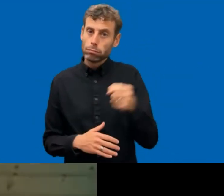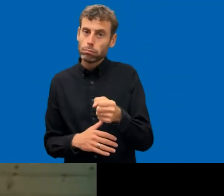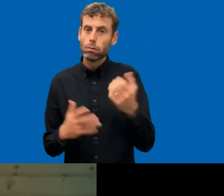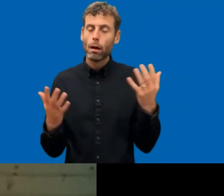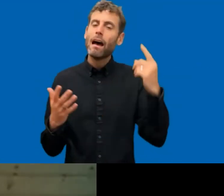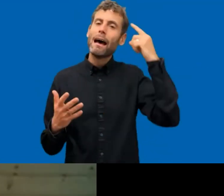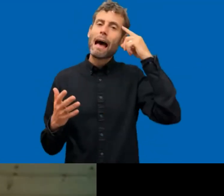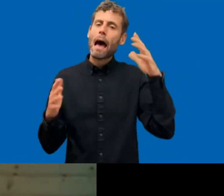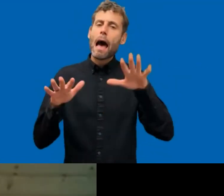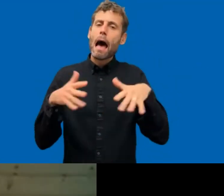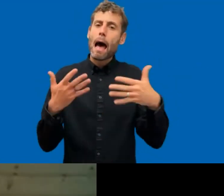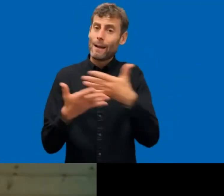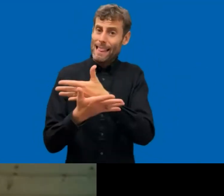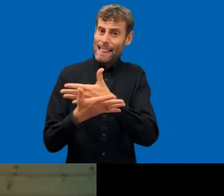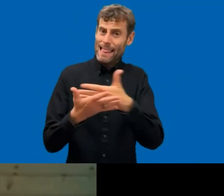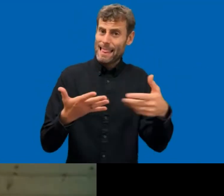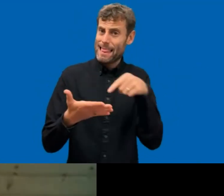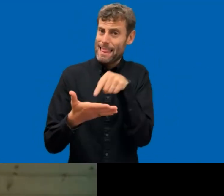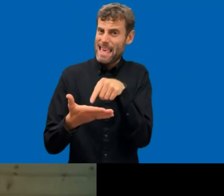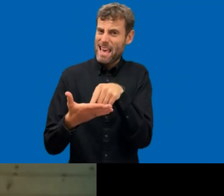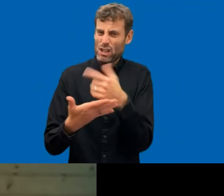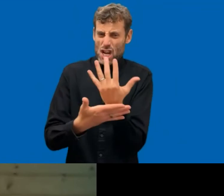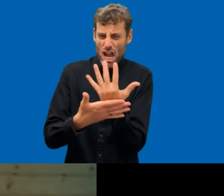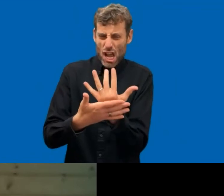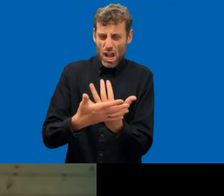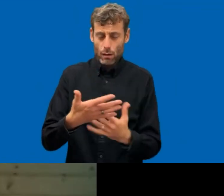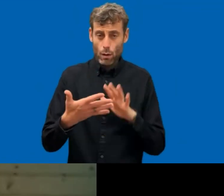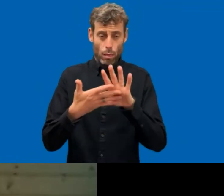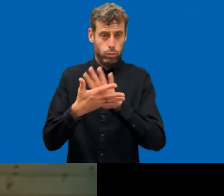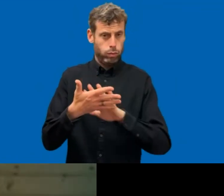or illustration to showcase the content.